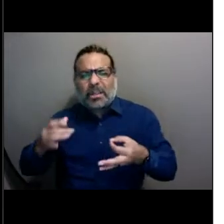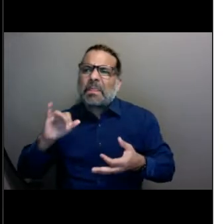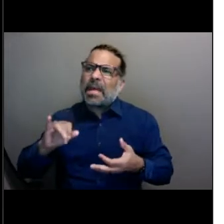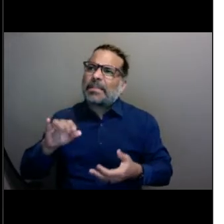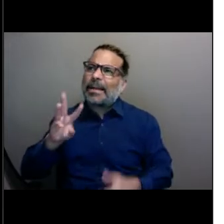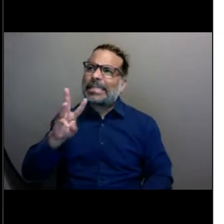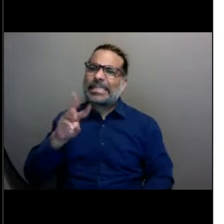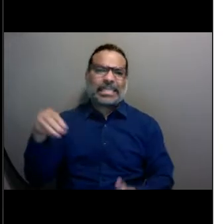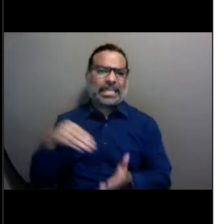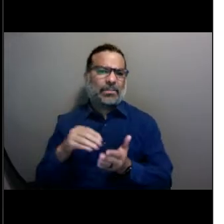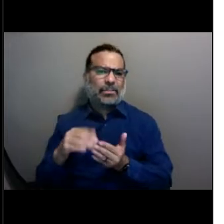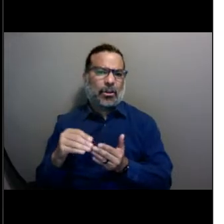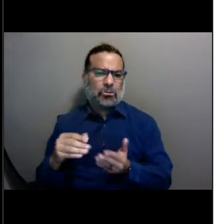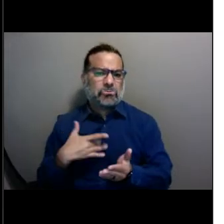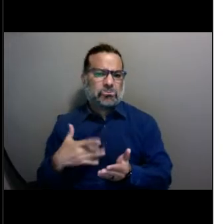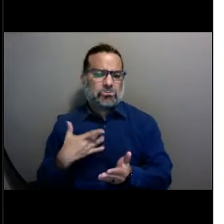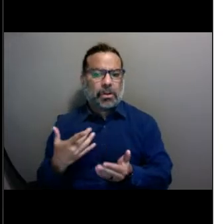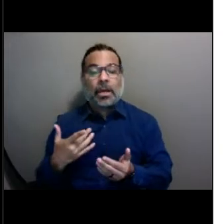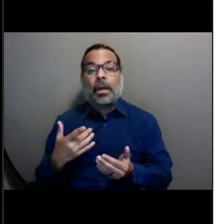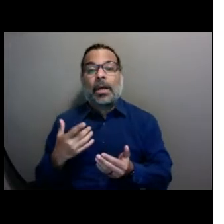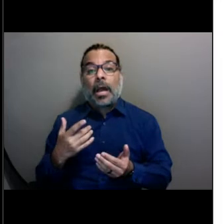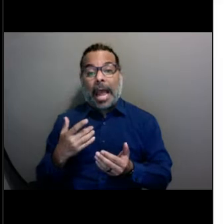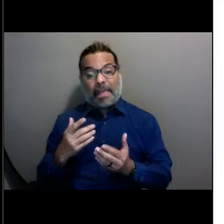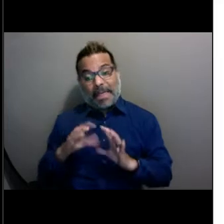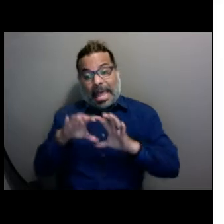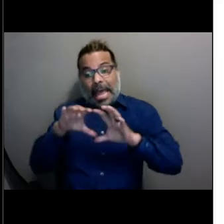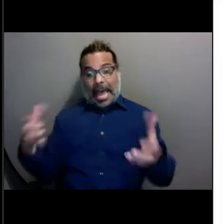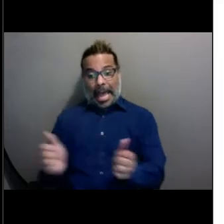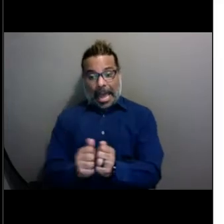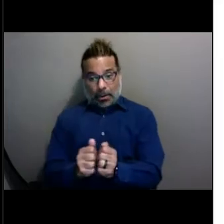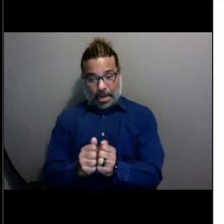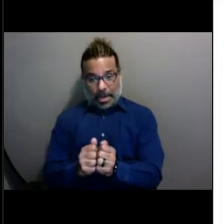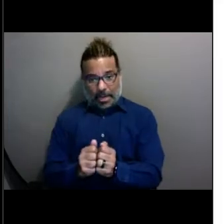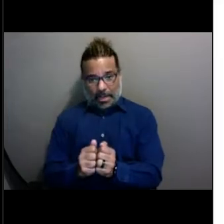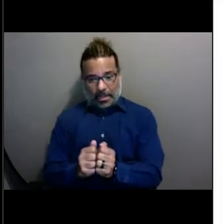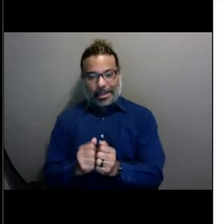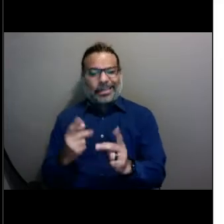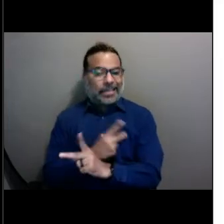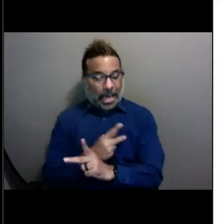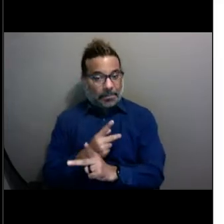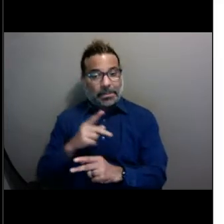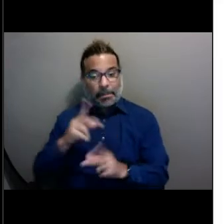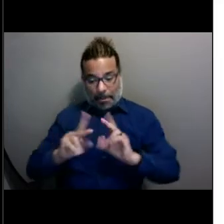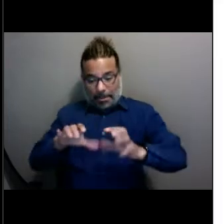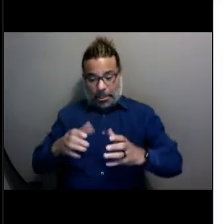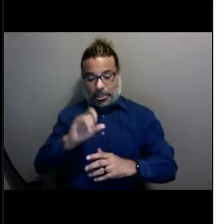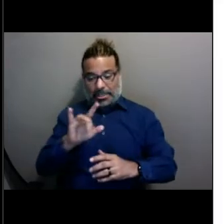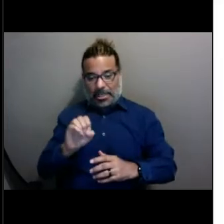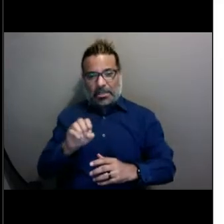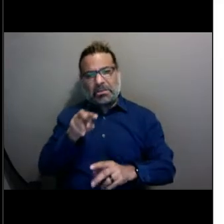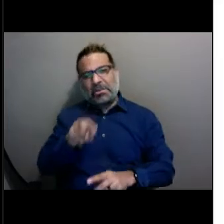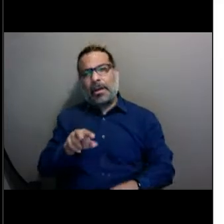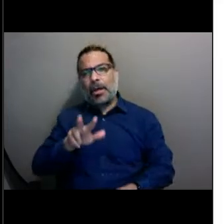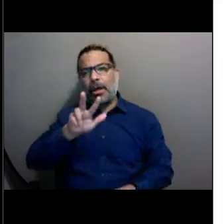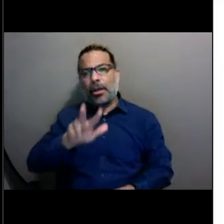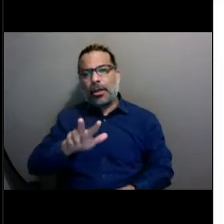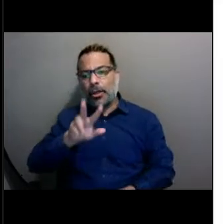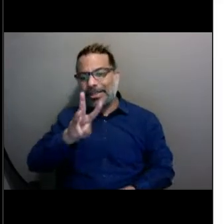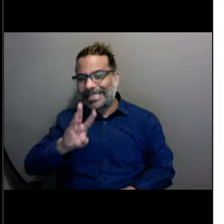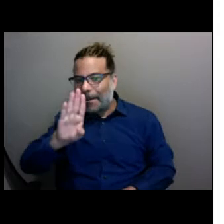$60,000. And in aggregated level, again, times the population size, we're looking at $36